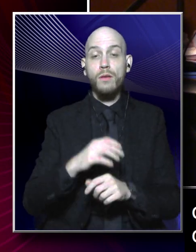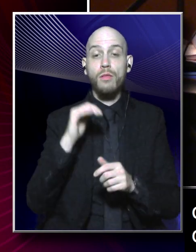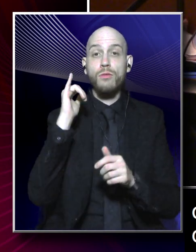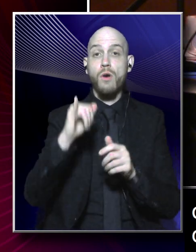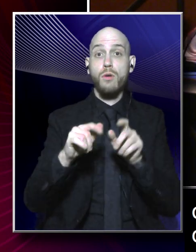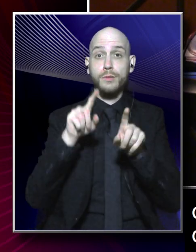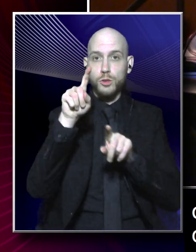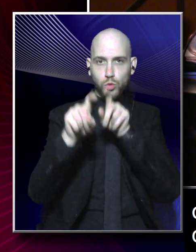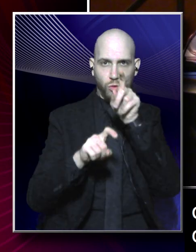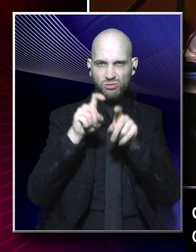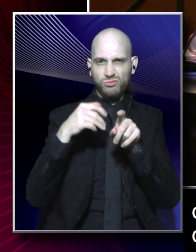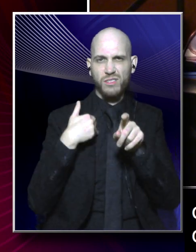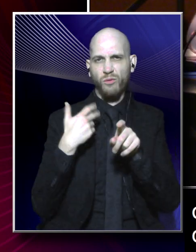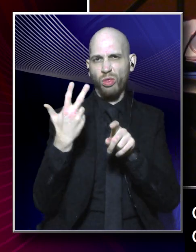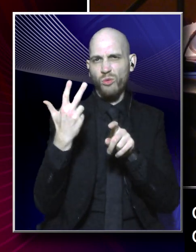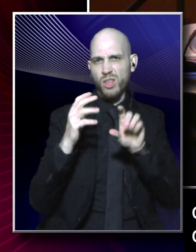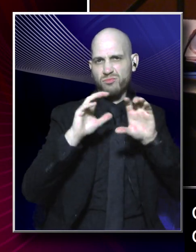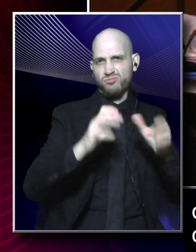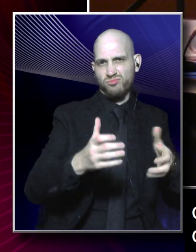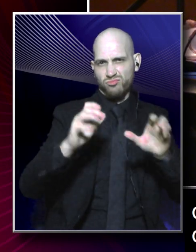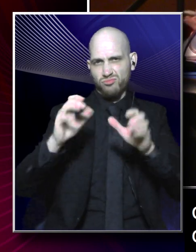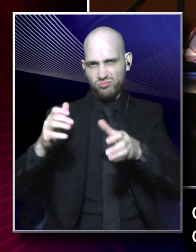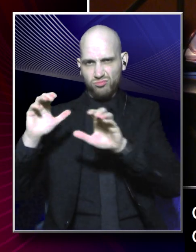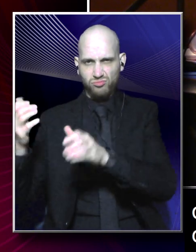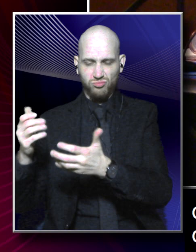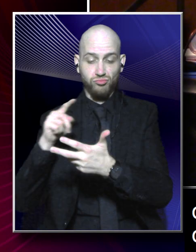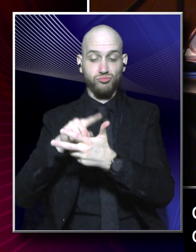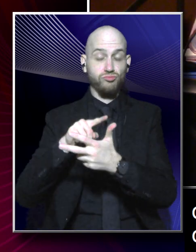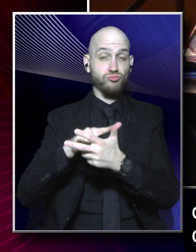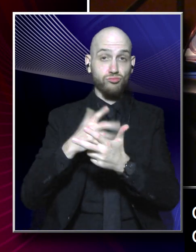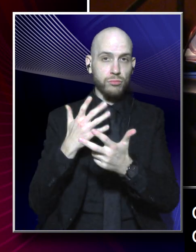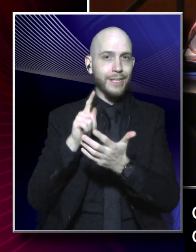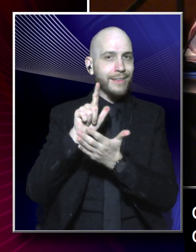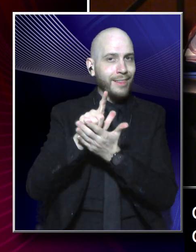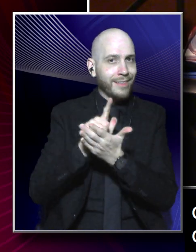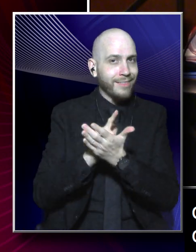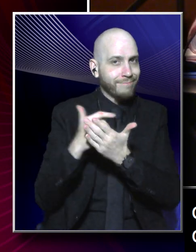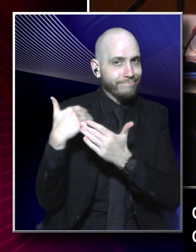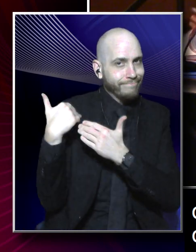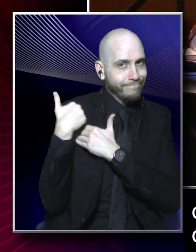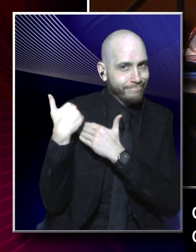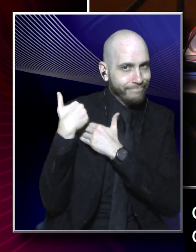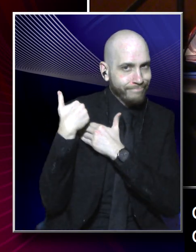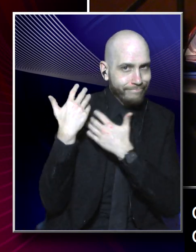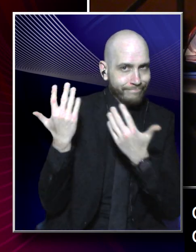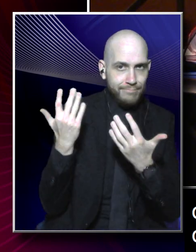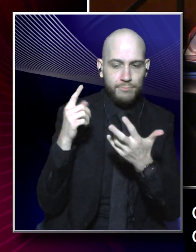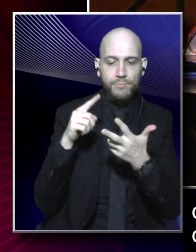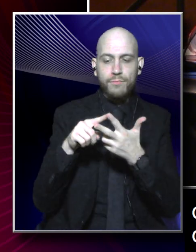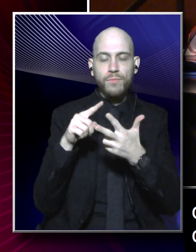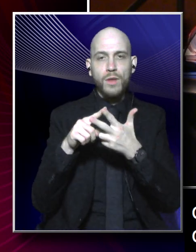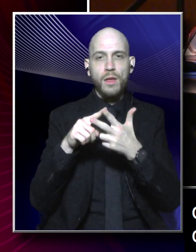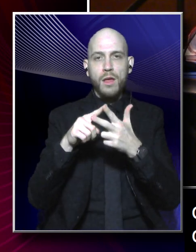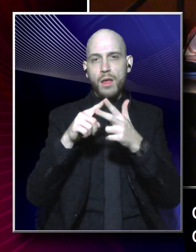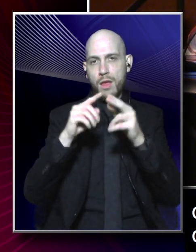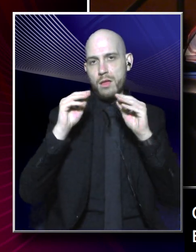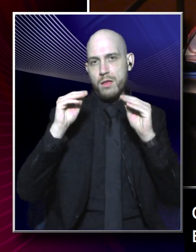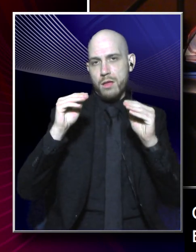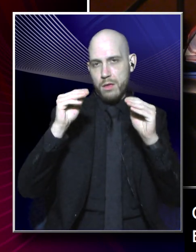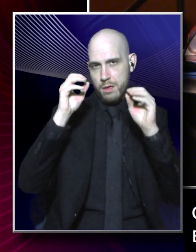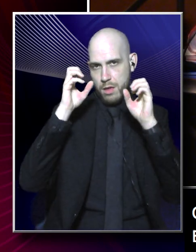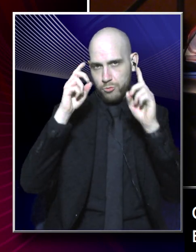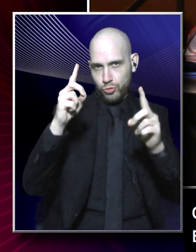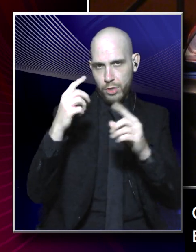categories. One is our legal responsibility. Second is our educational responsibility